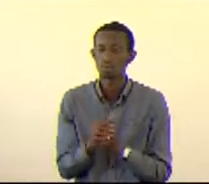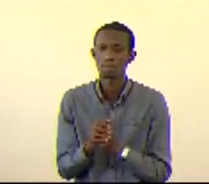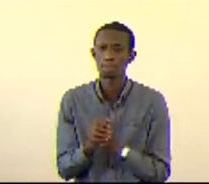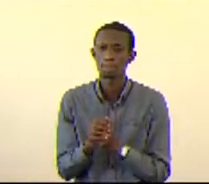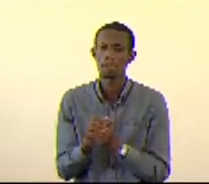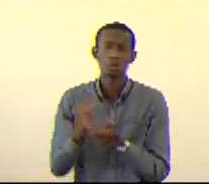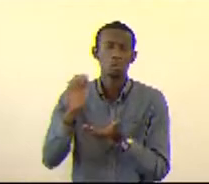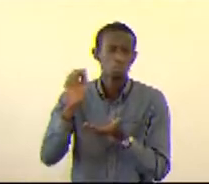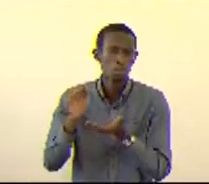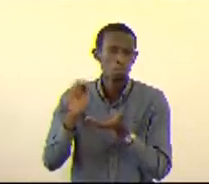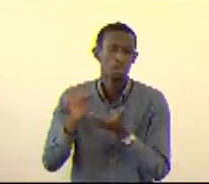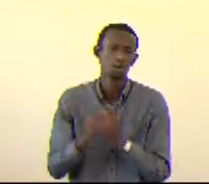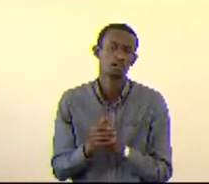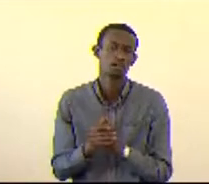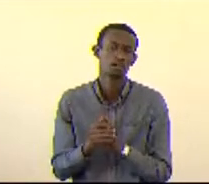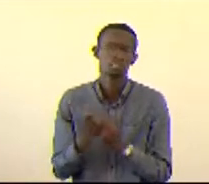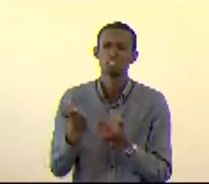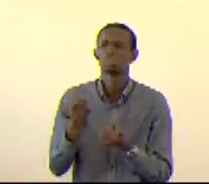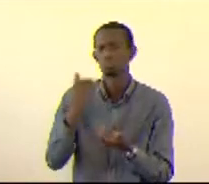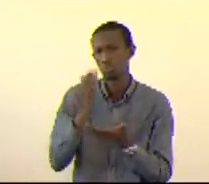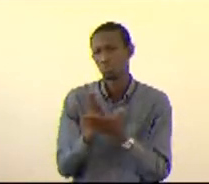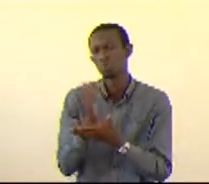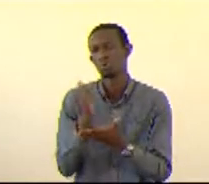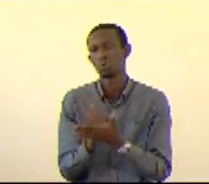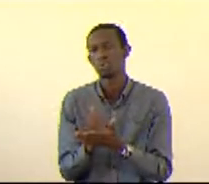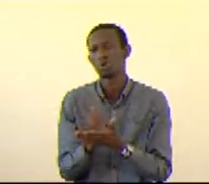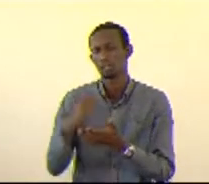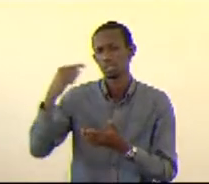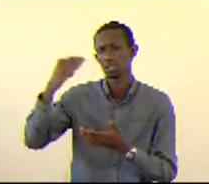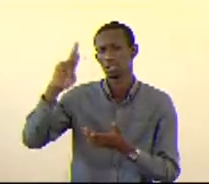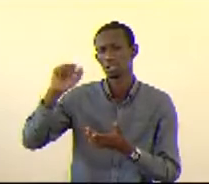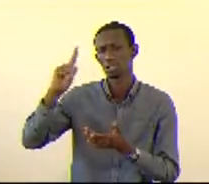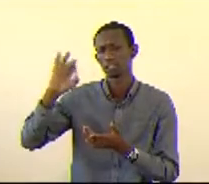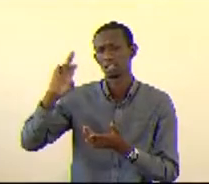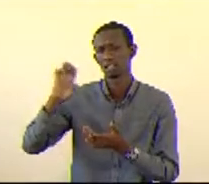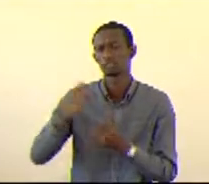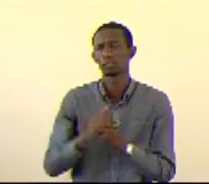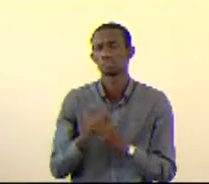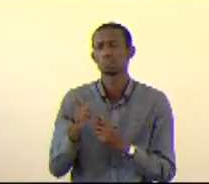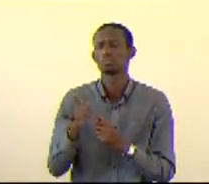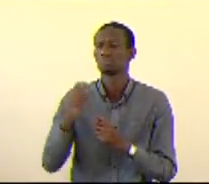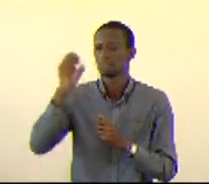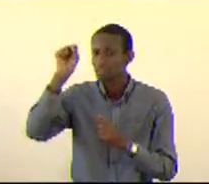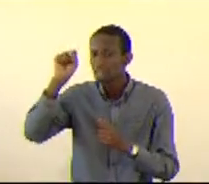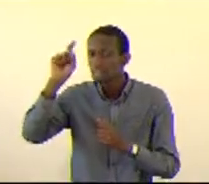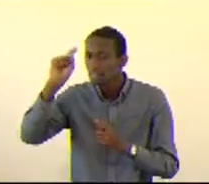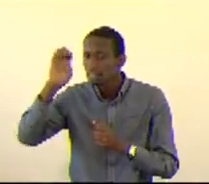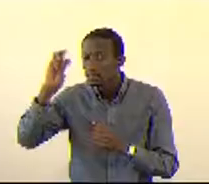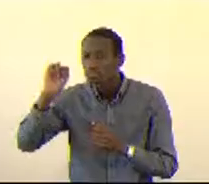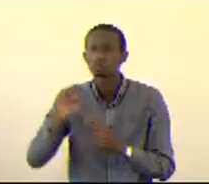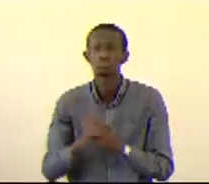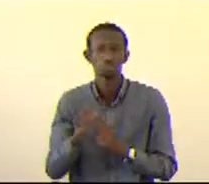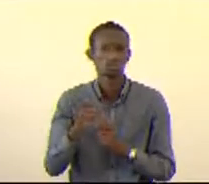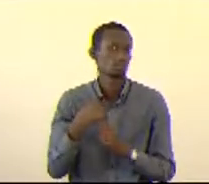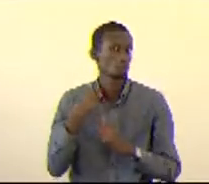short period of time, and that's why the gradient is very steep. So I hope you are able to